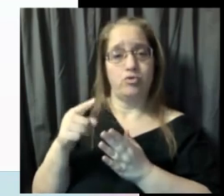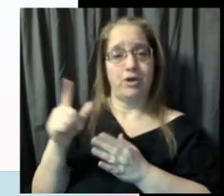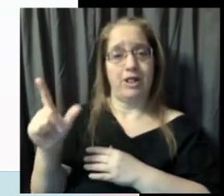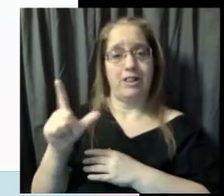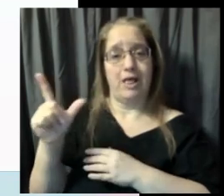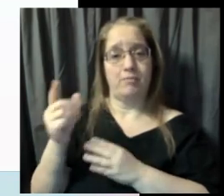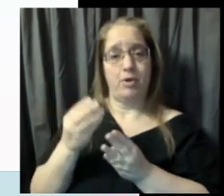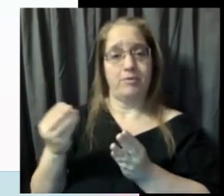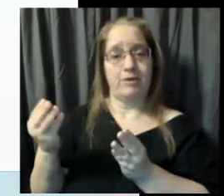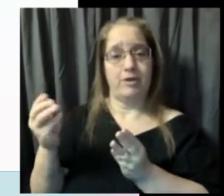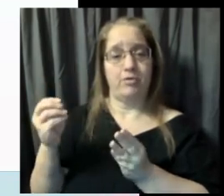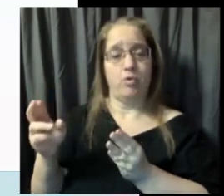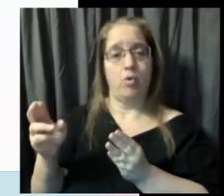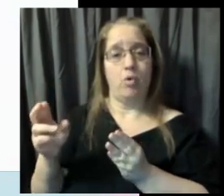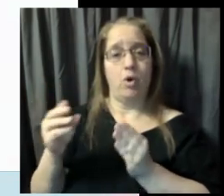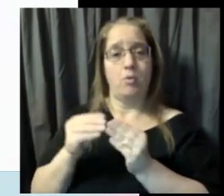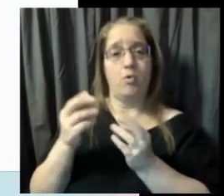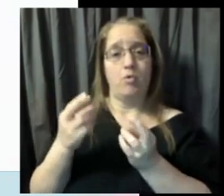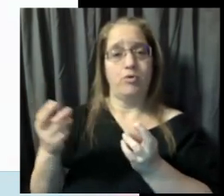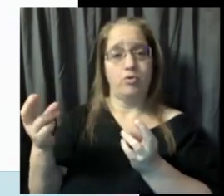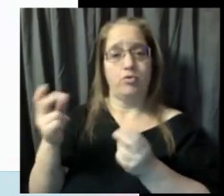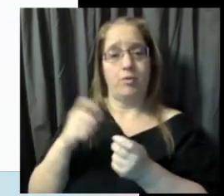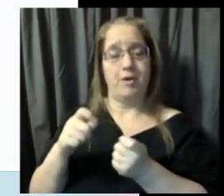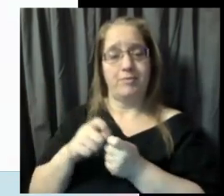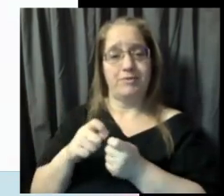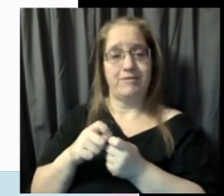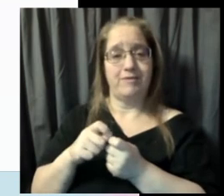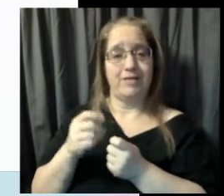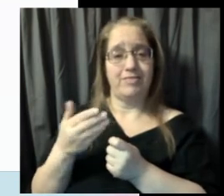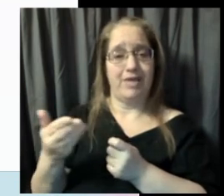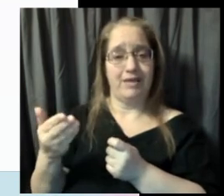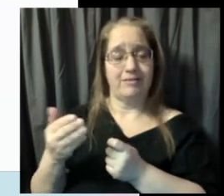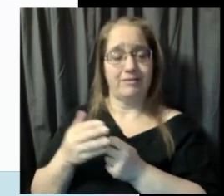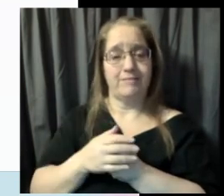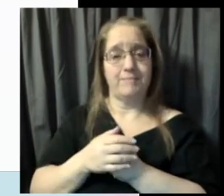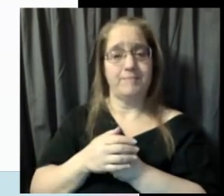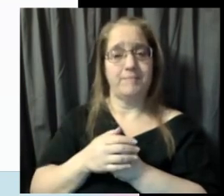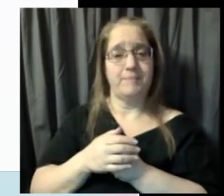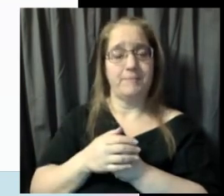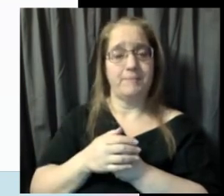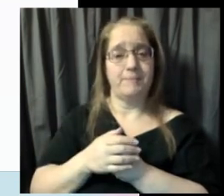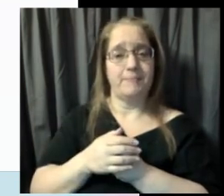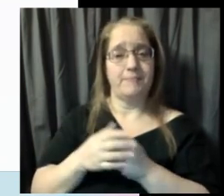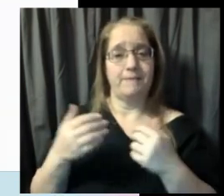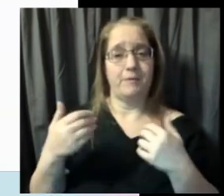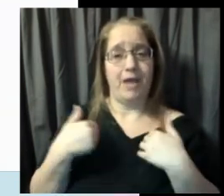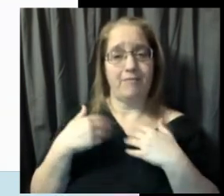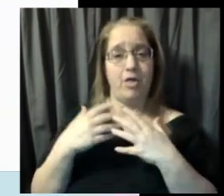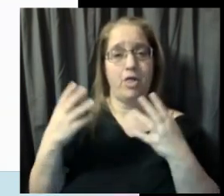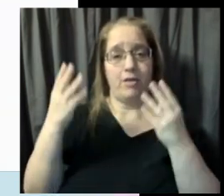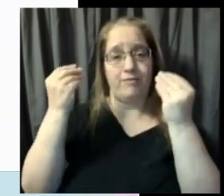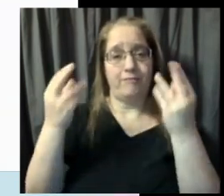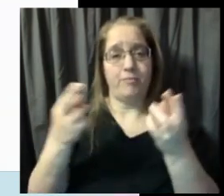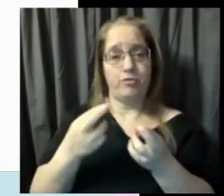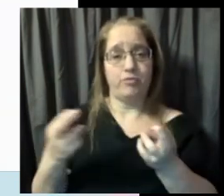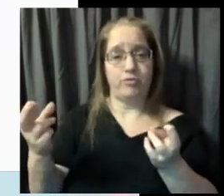library materials or to get some more resources about a specific group of age, or even to get more to know, we have a lot of